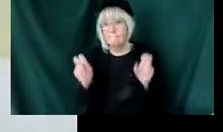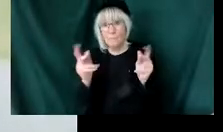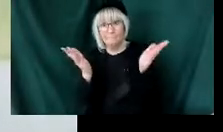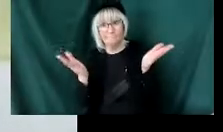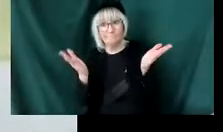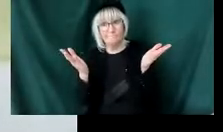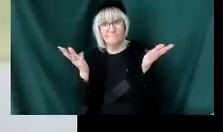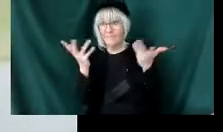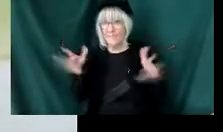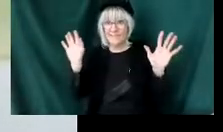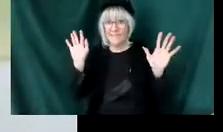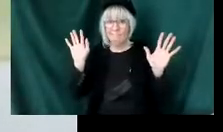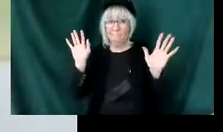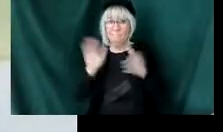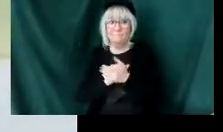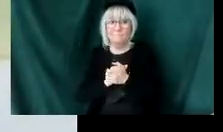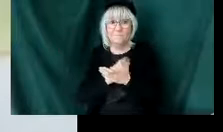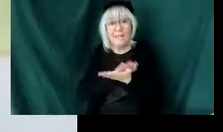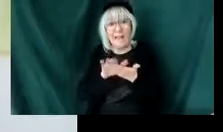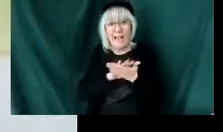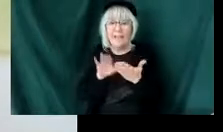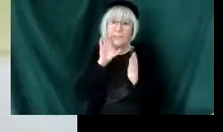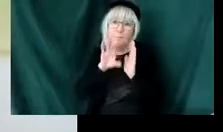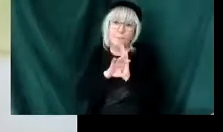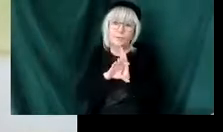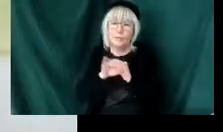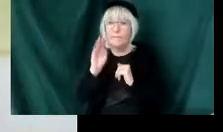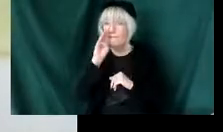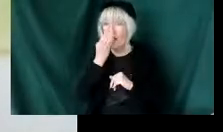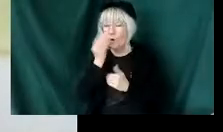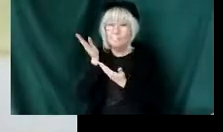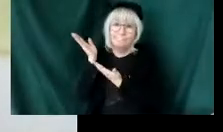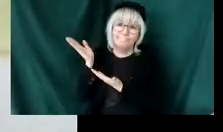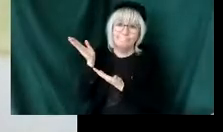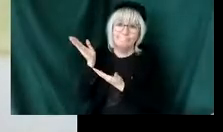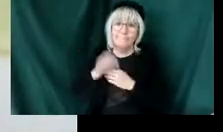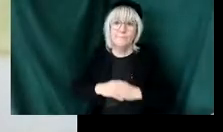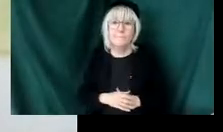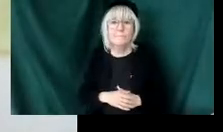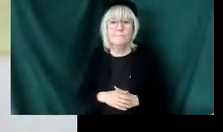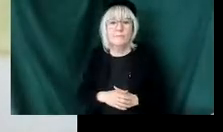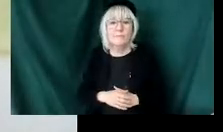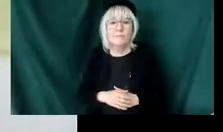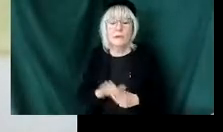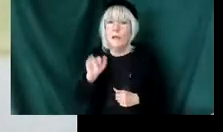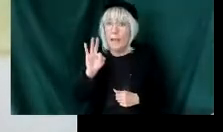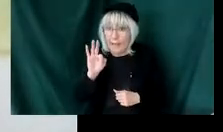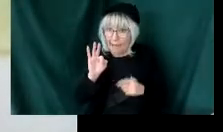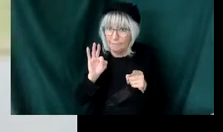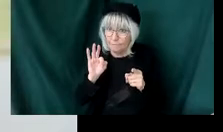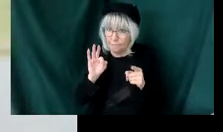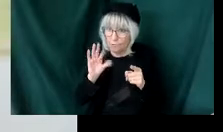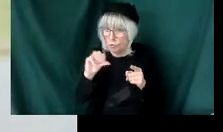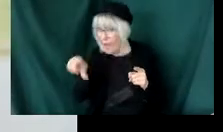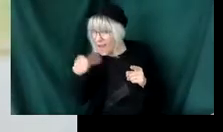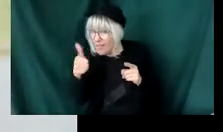Okay, so that's it. A nice little portrait of a flower. And if you do an extra drawing, go ahead and